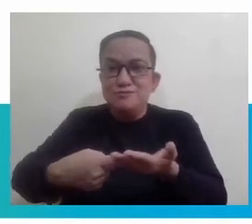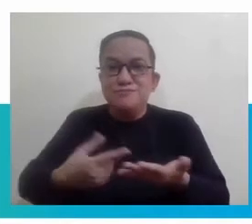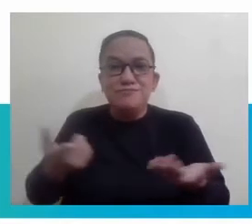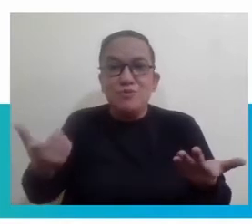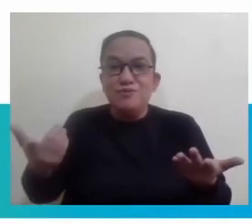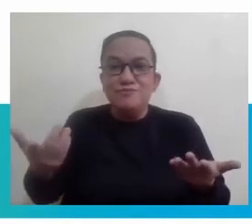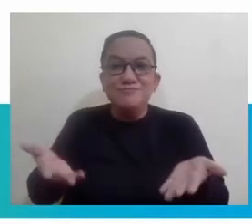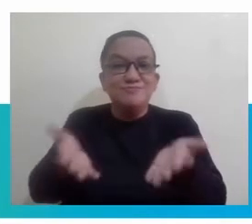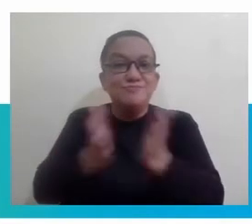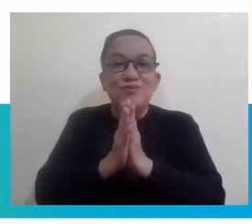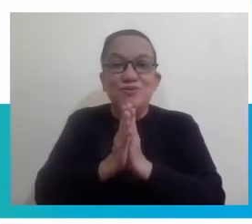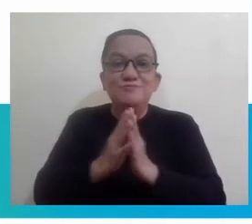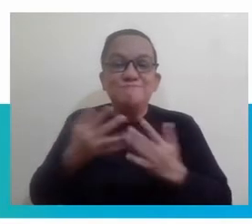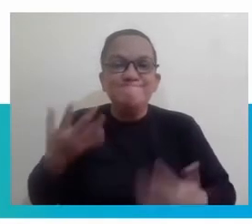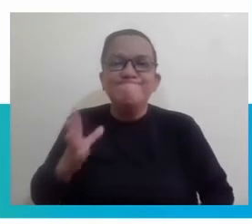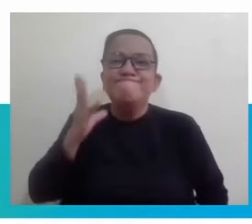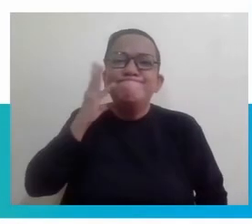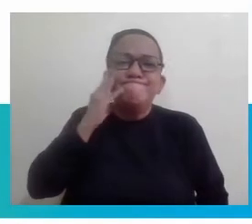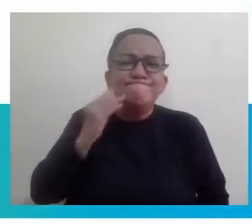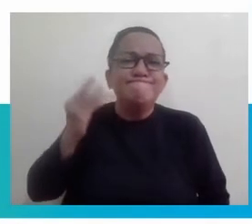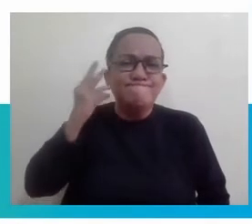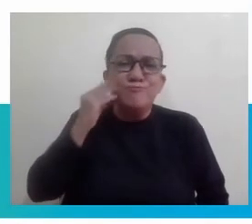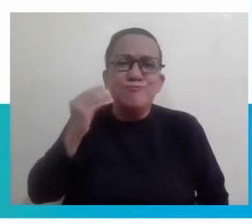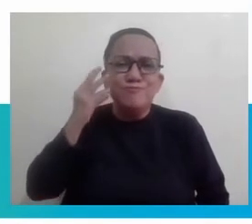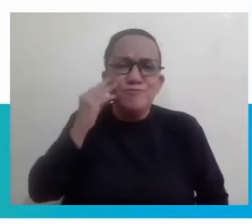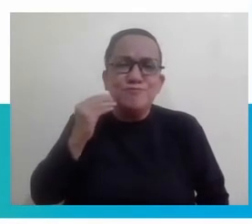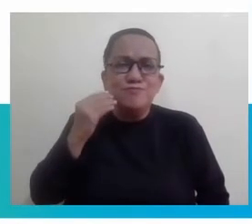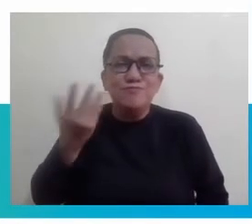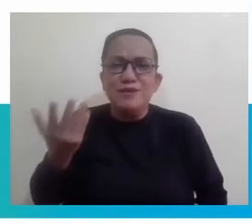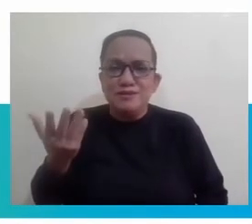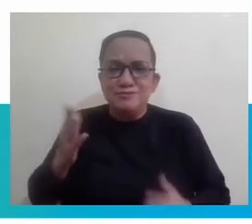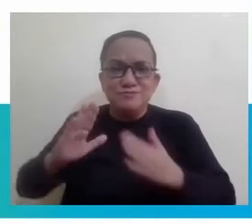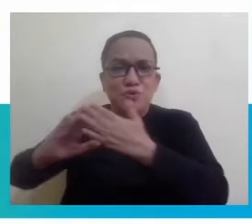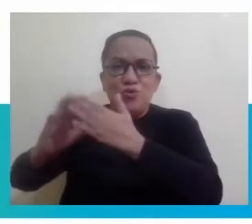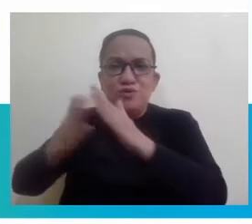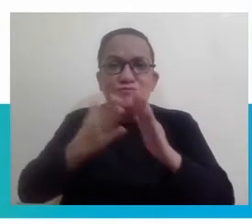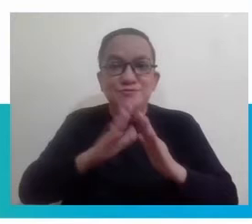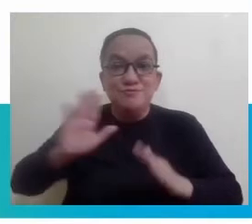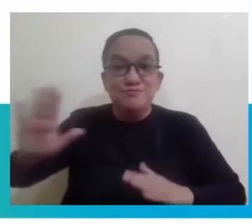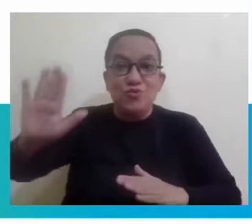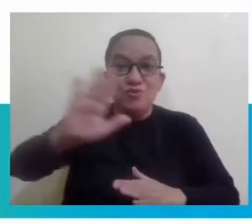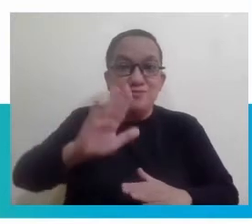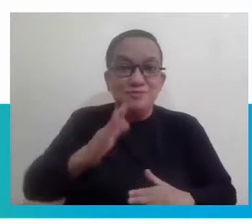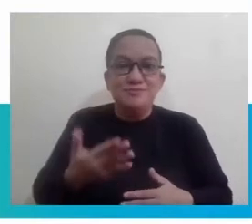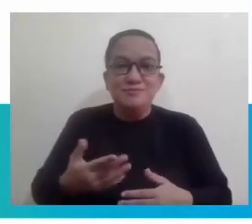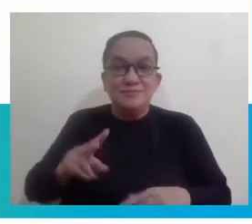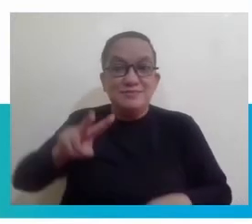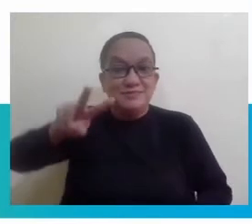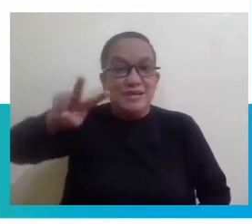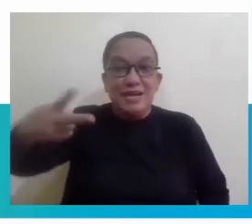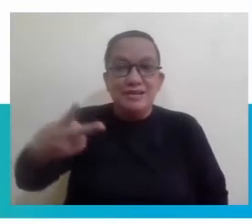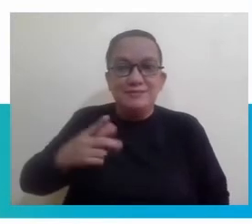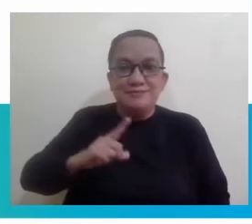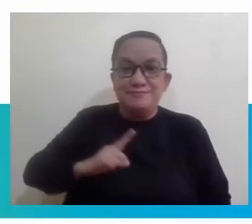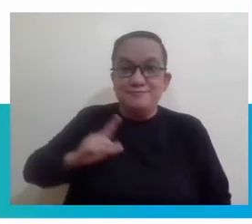work with local communities. In the second part, we will have a panel exchange among all the six panelists.